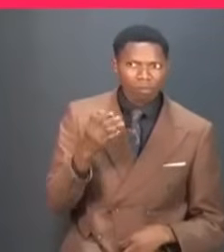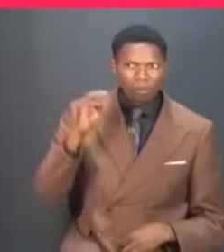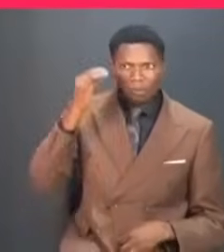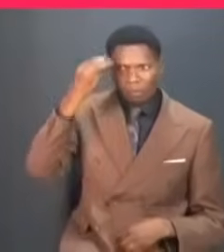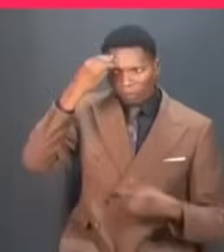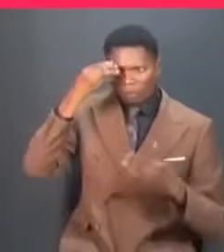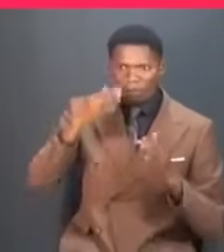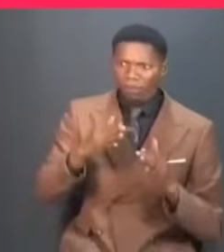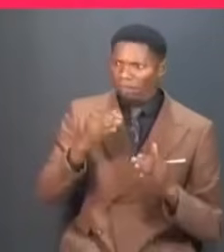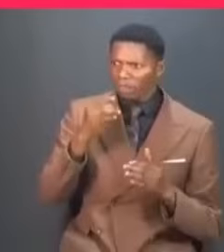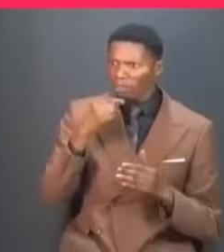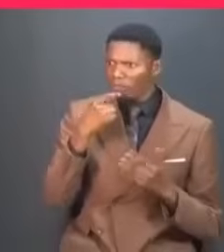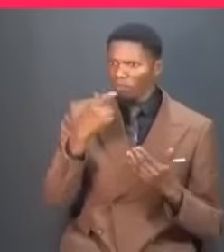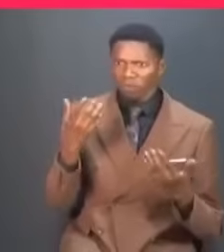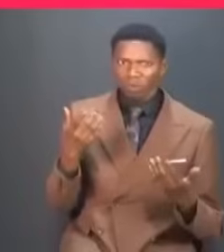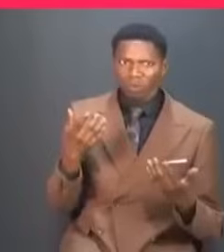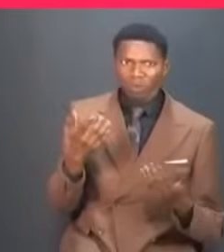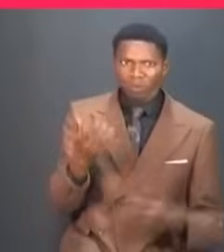Yes.